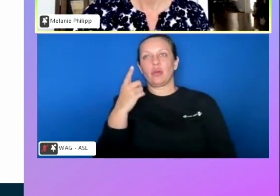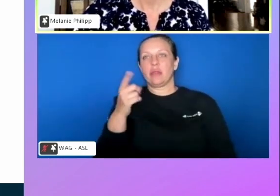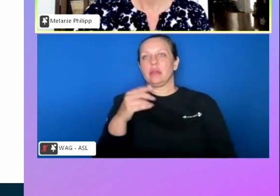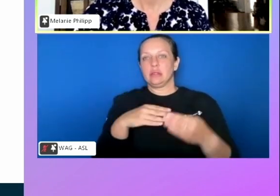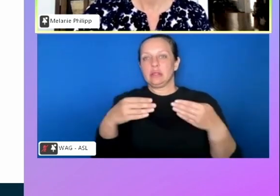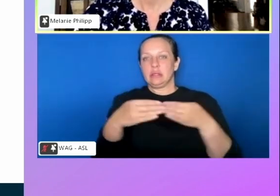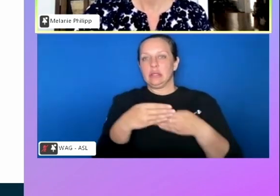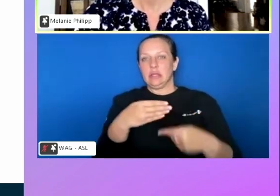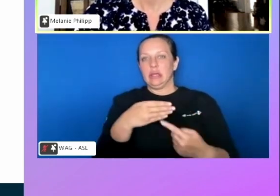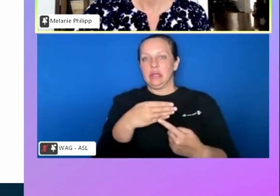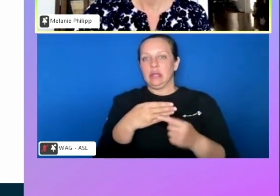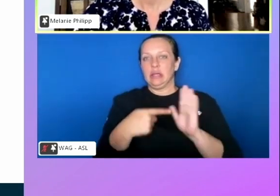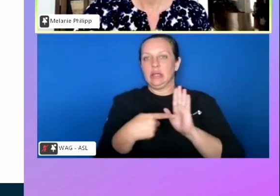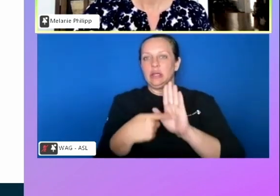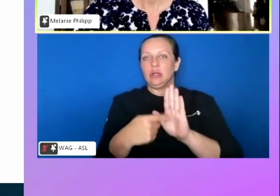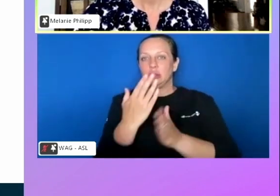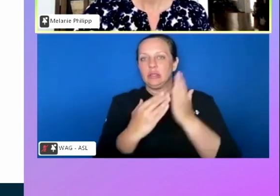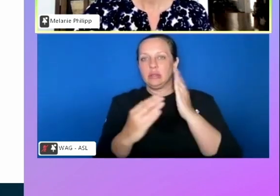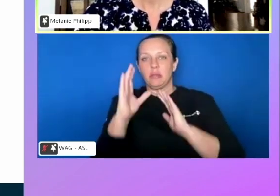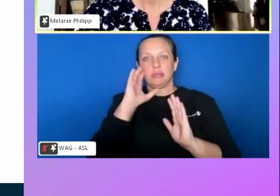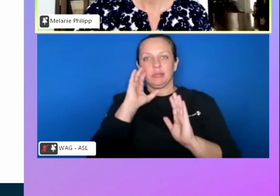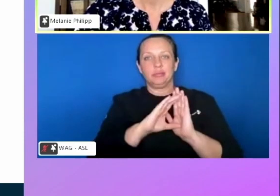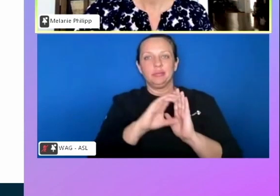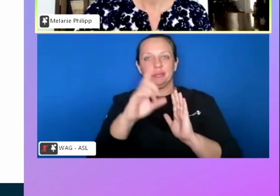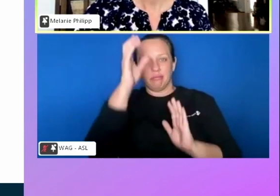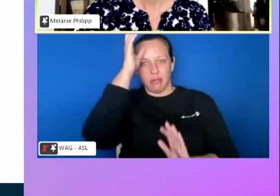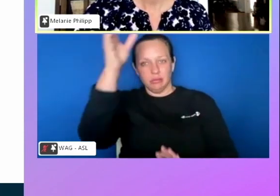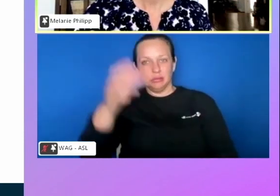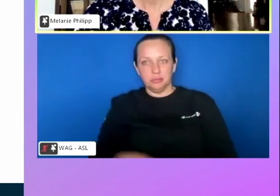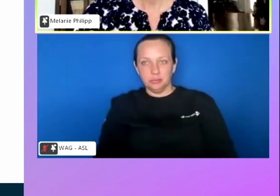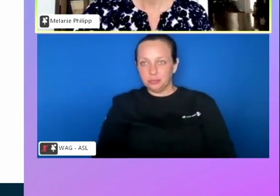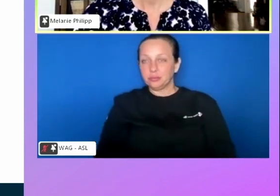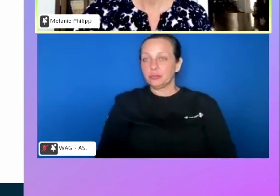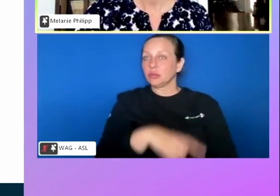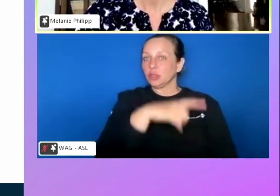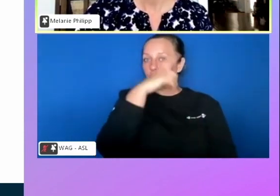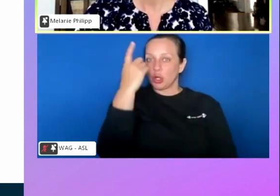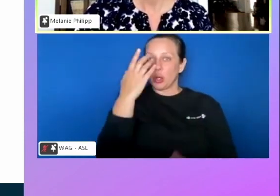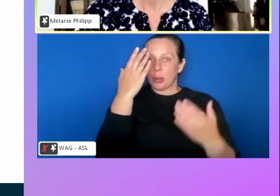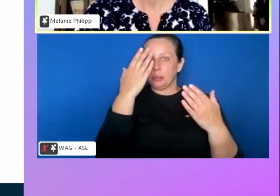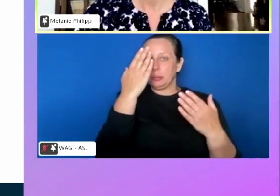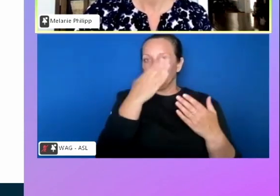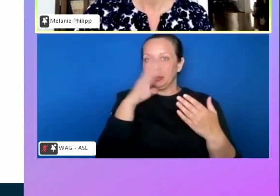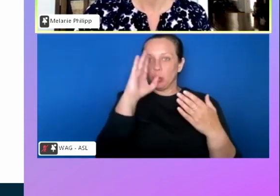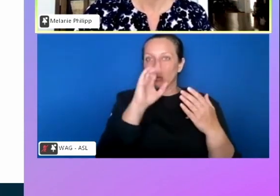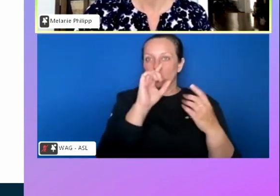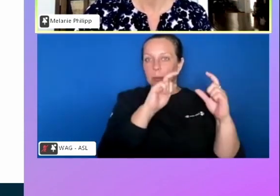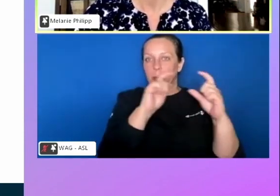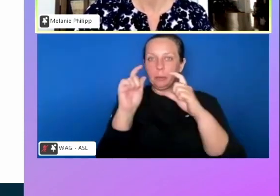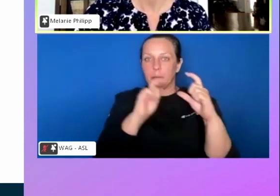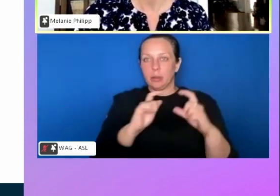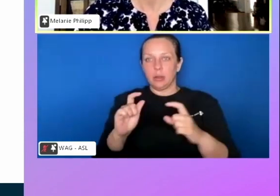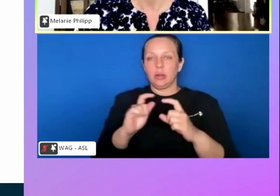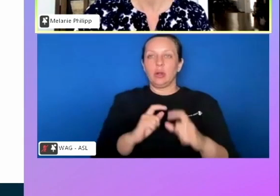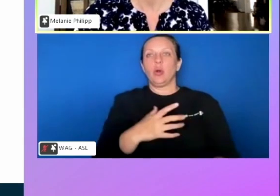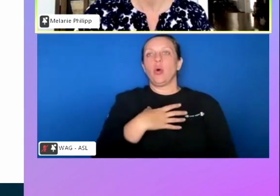to illustrate some of the concepts. All 4 examples use dark blue buttons with white text on a white background.